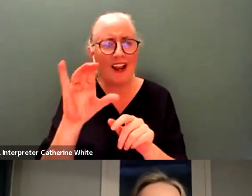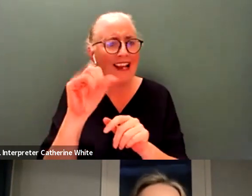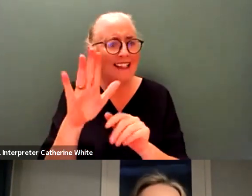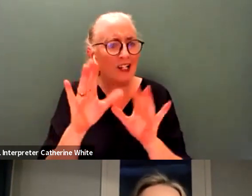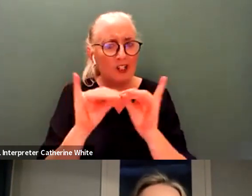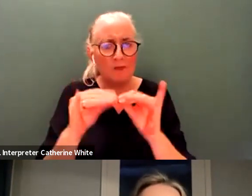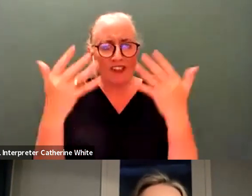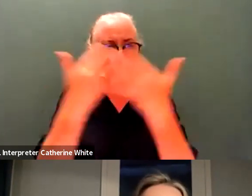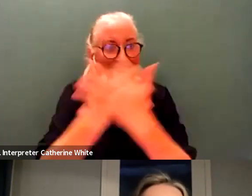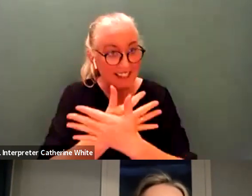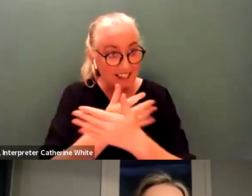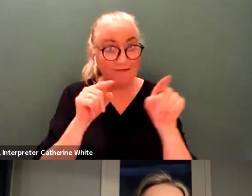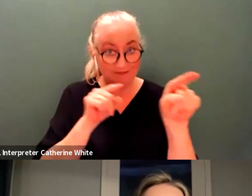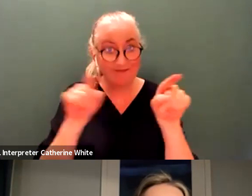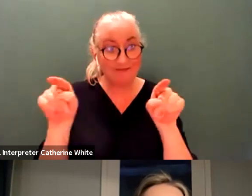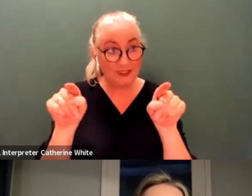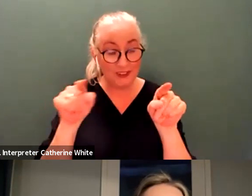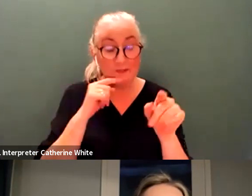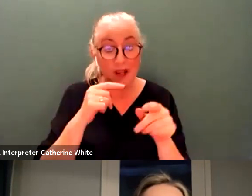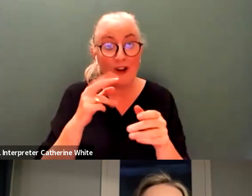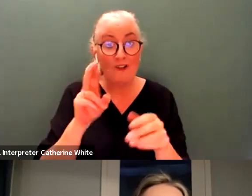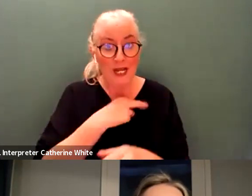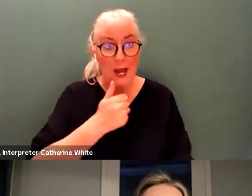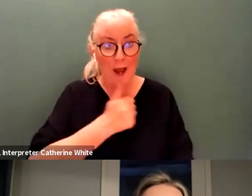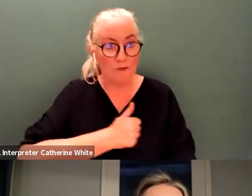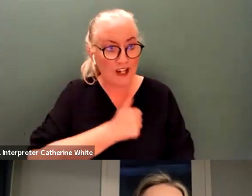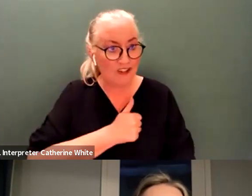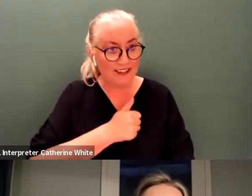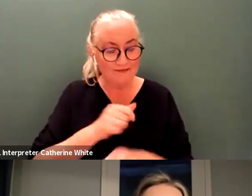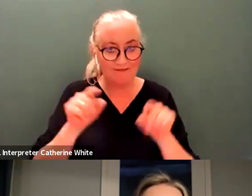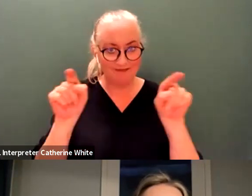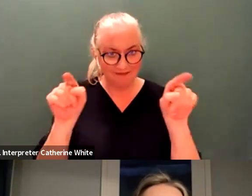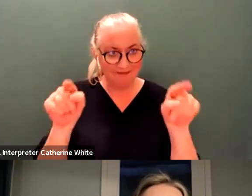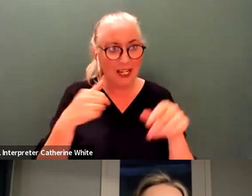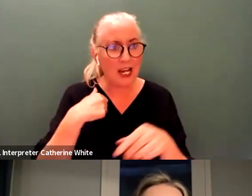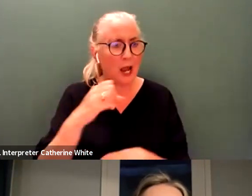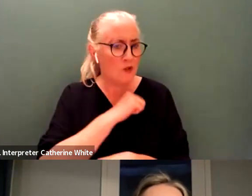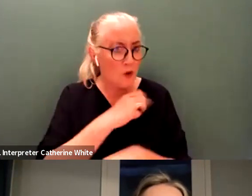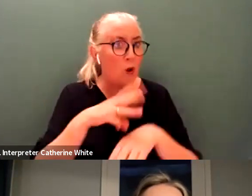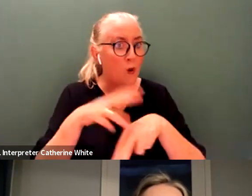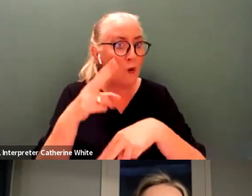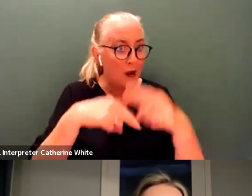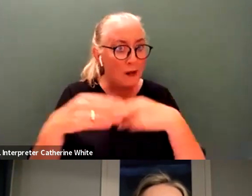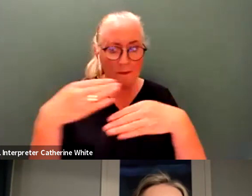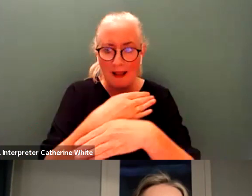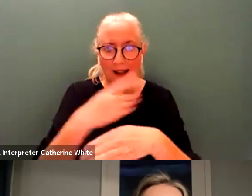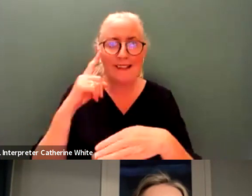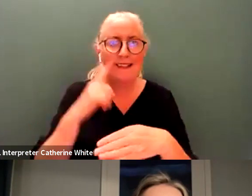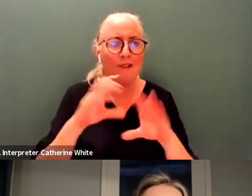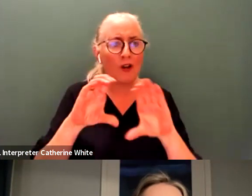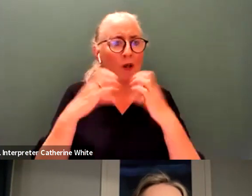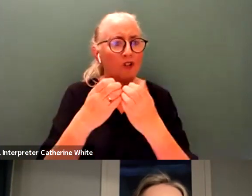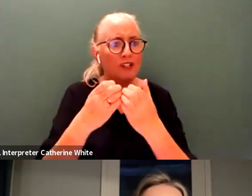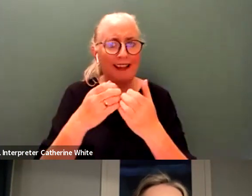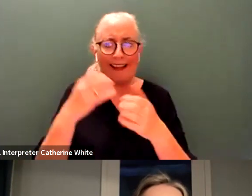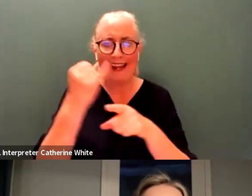interpretation. Really do appreciate it. And I'm sure it's very much welcomed by the deaf community throughout the Midwest. So thank